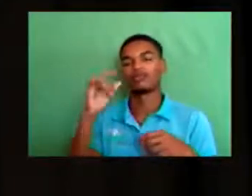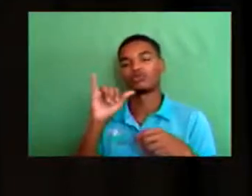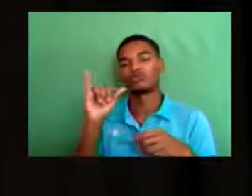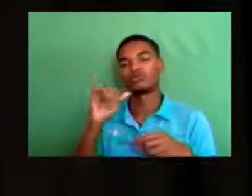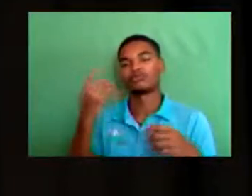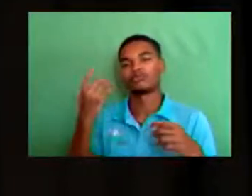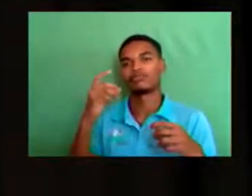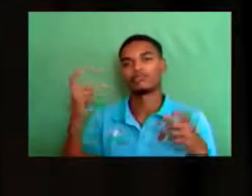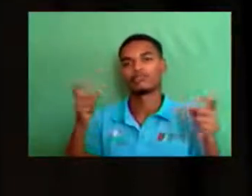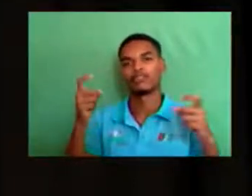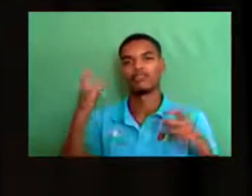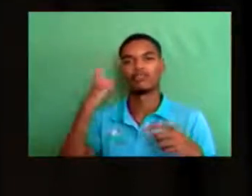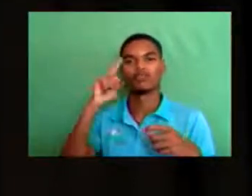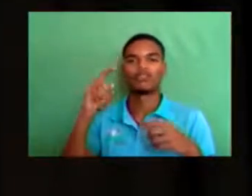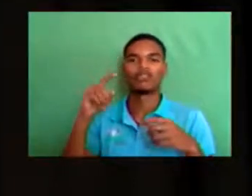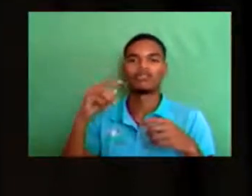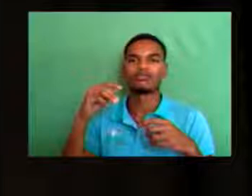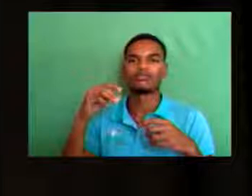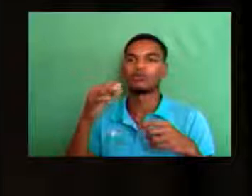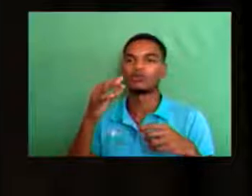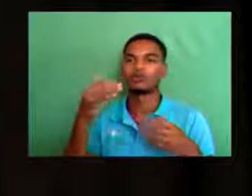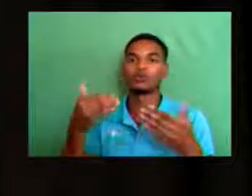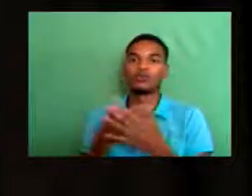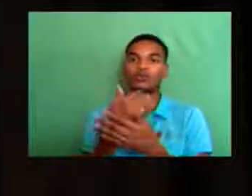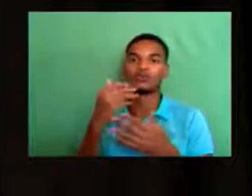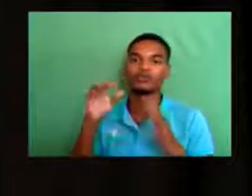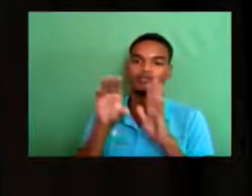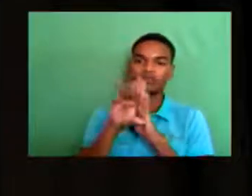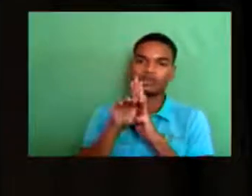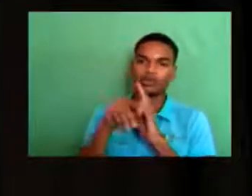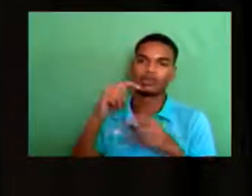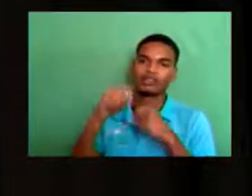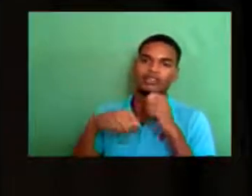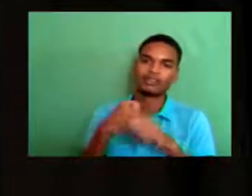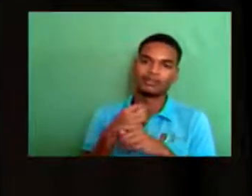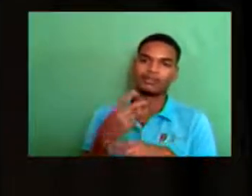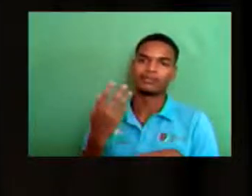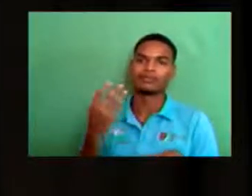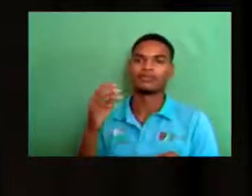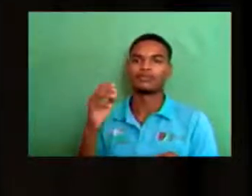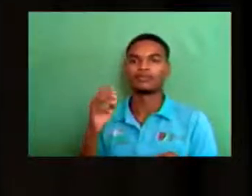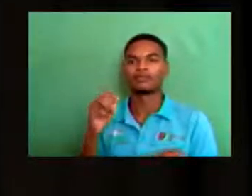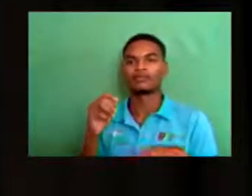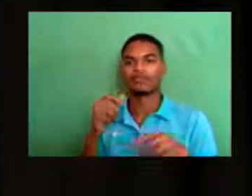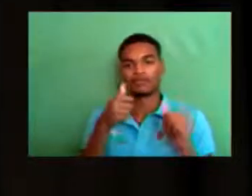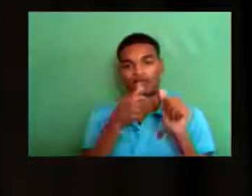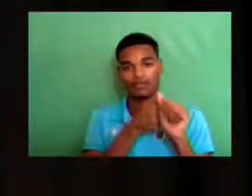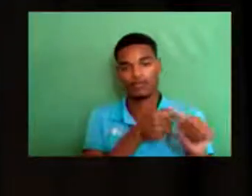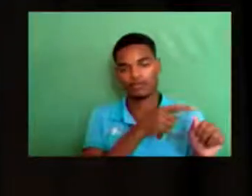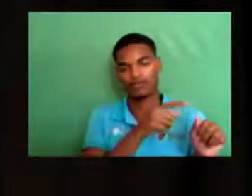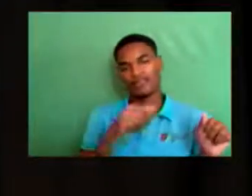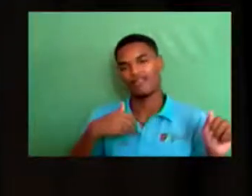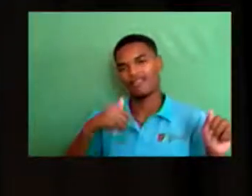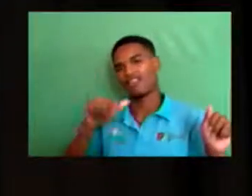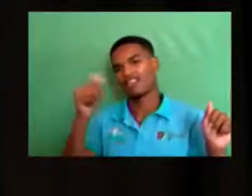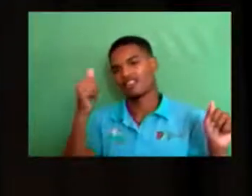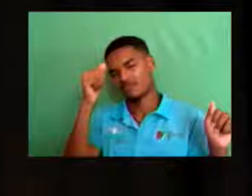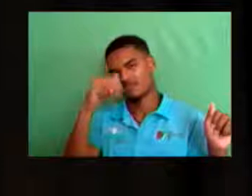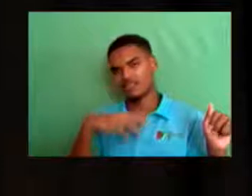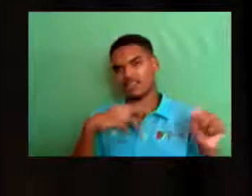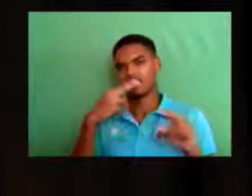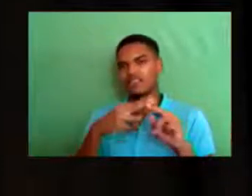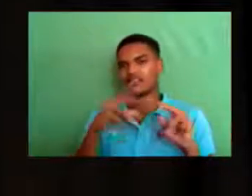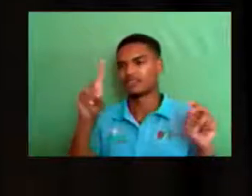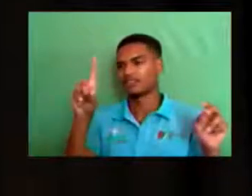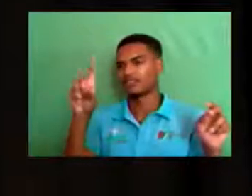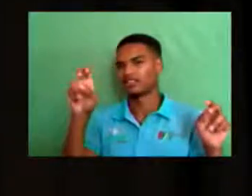Alliance. Following from Mr. Zarnecki will be Niam Dang, who is the Senior Director of